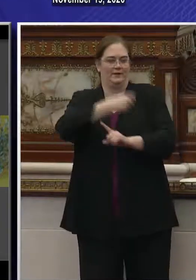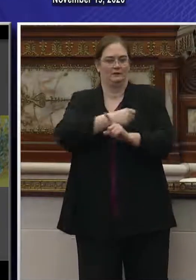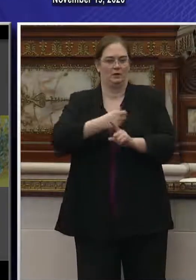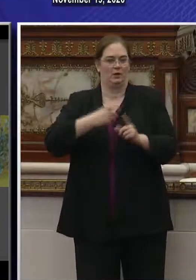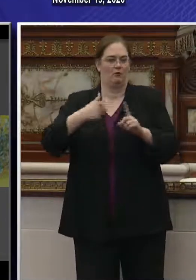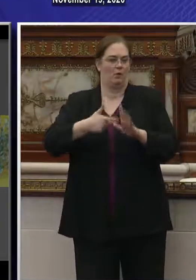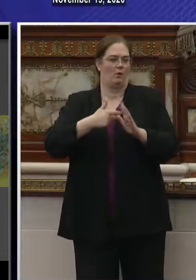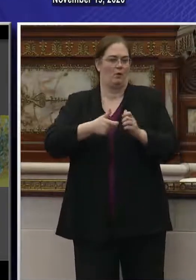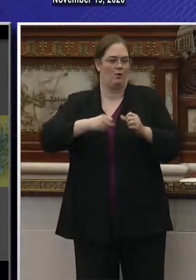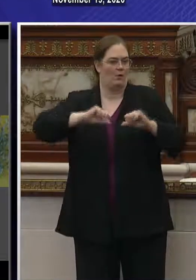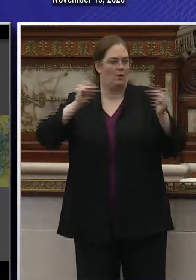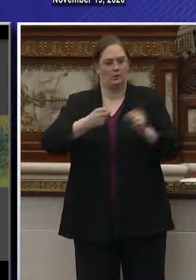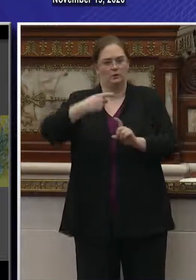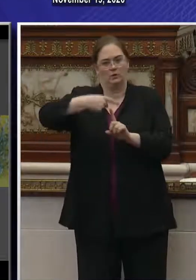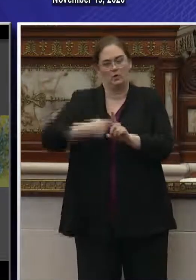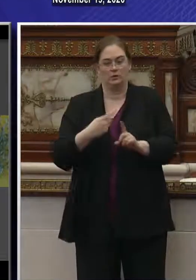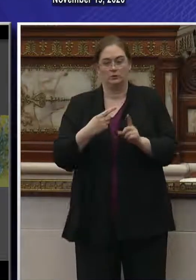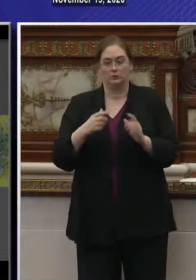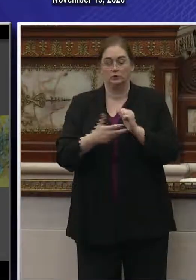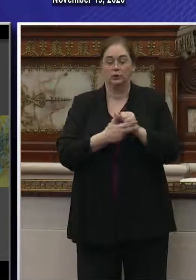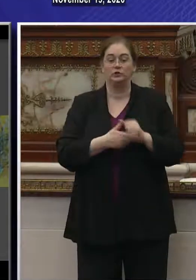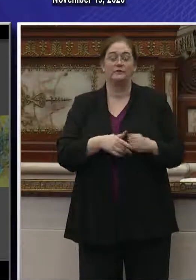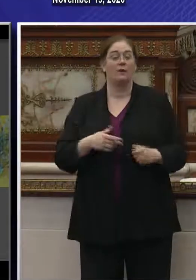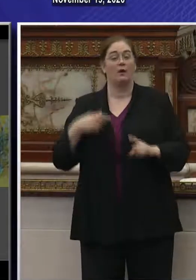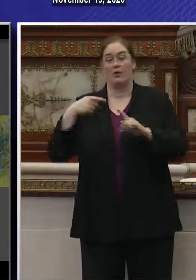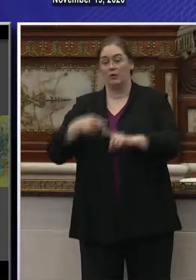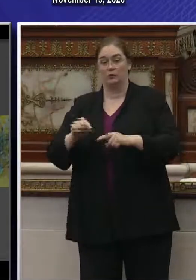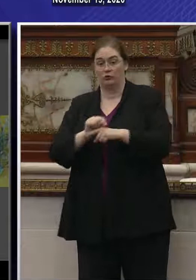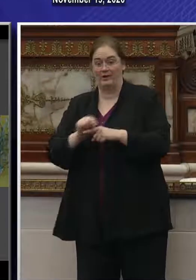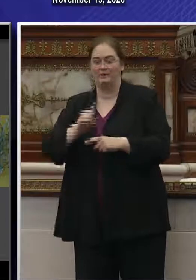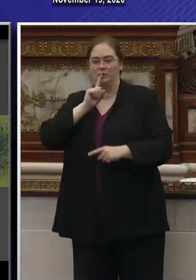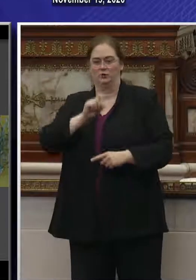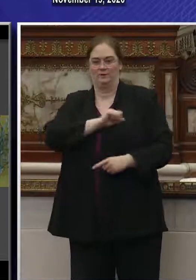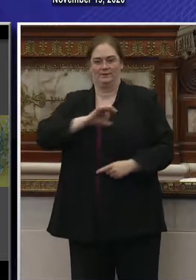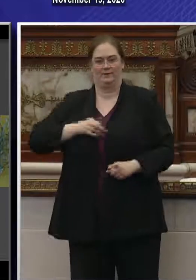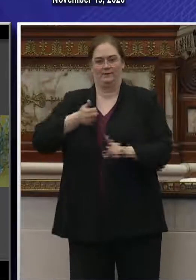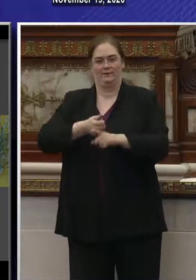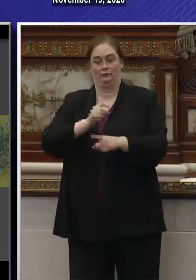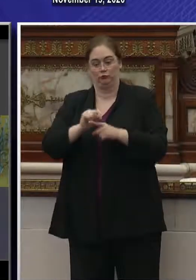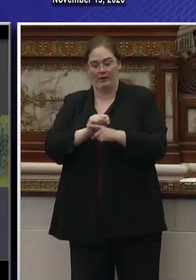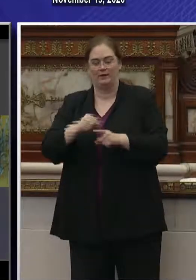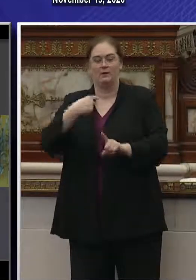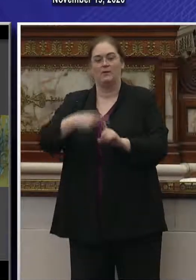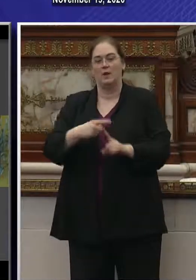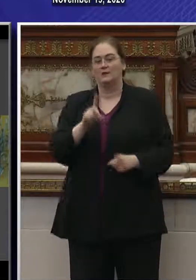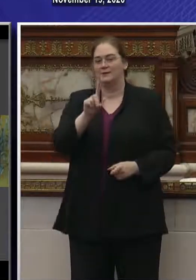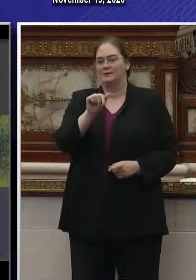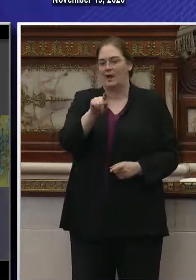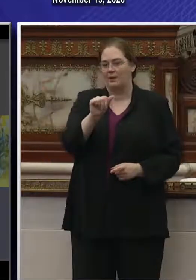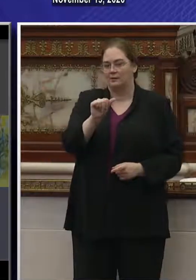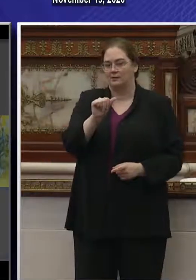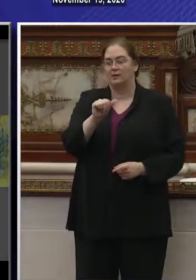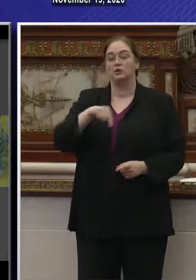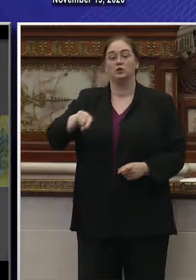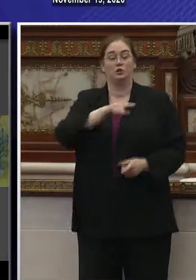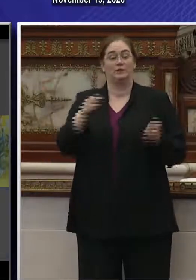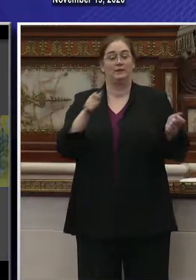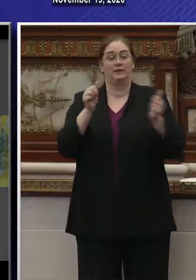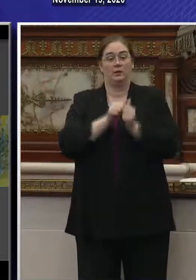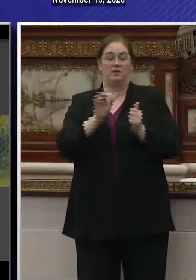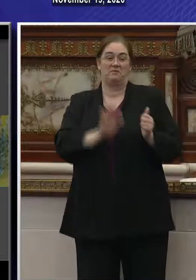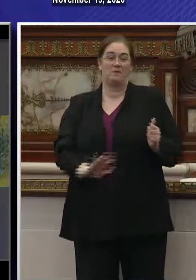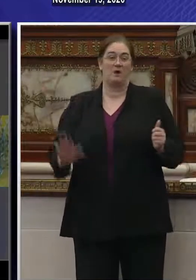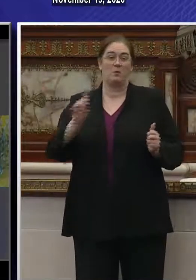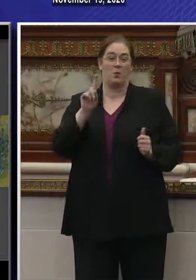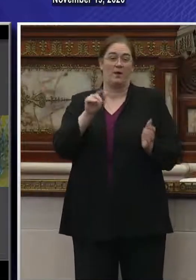What we've been focusing on is training, making sure that our staff is trained, but also data. So you're dealing with